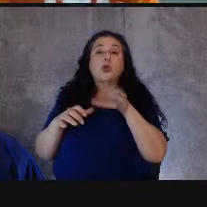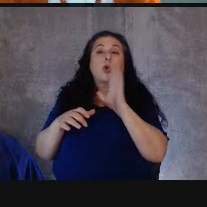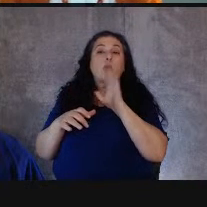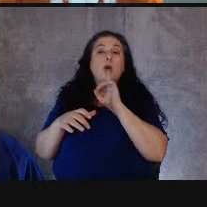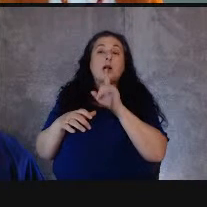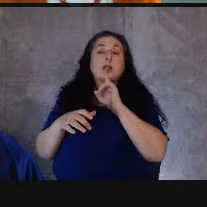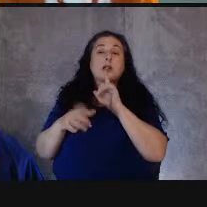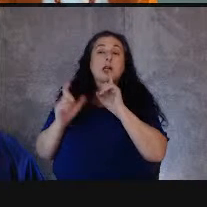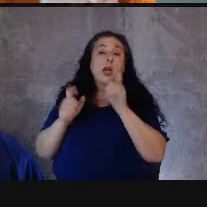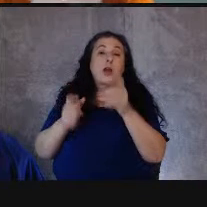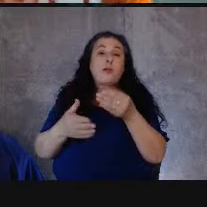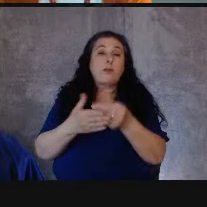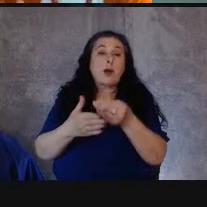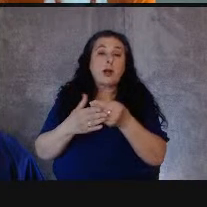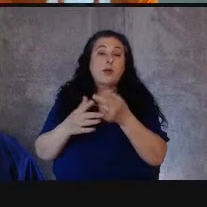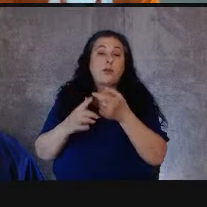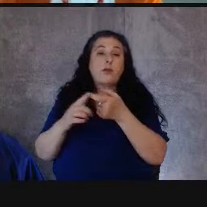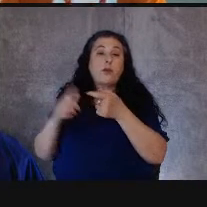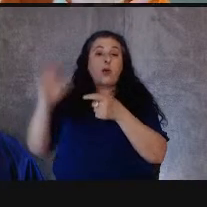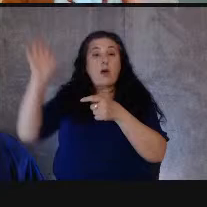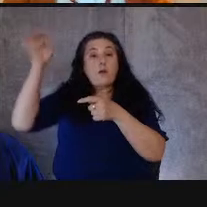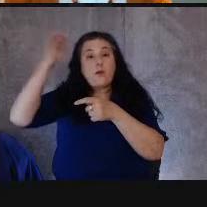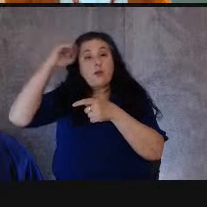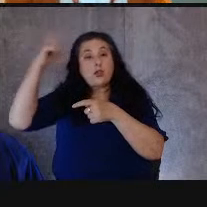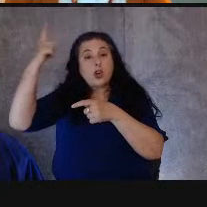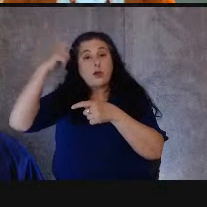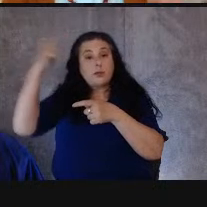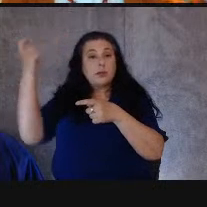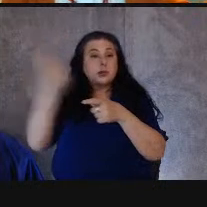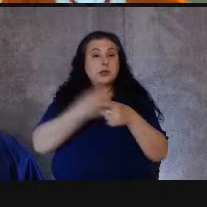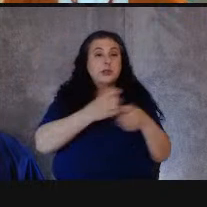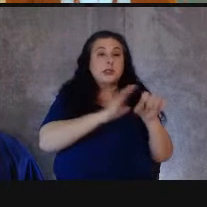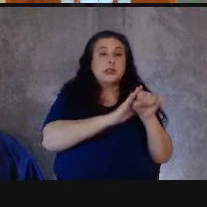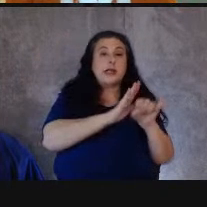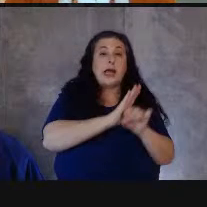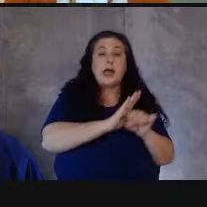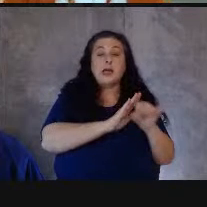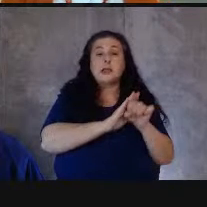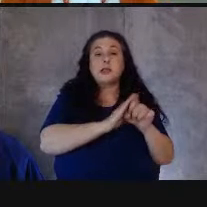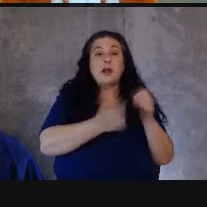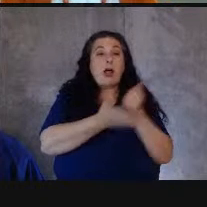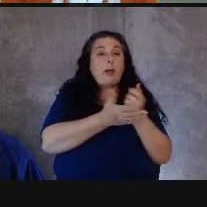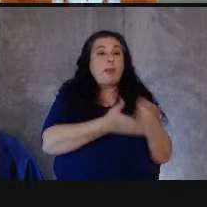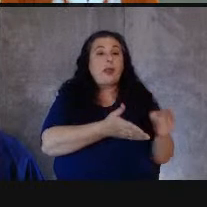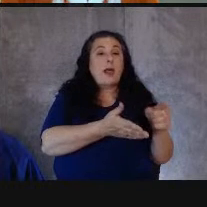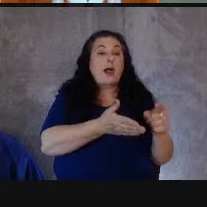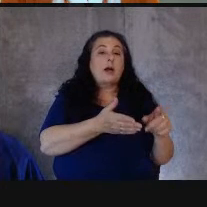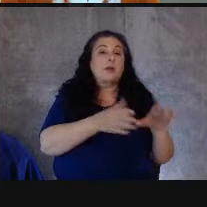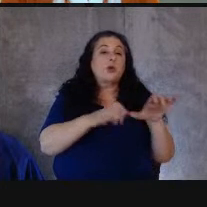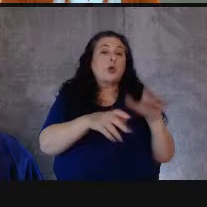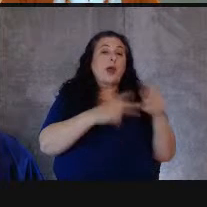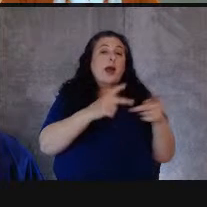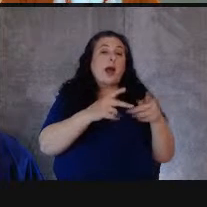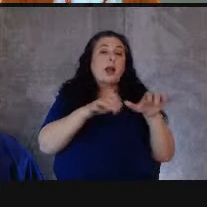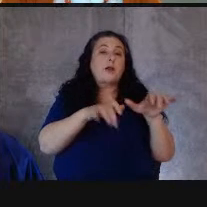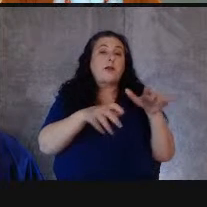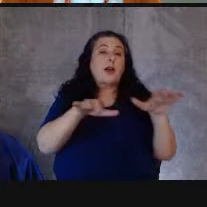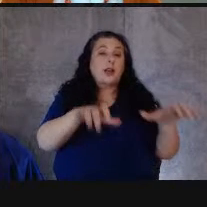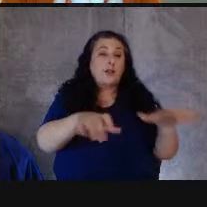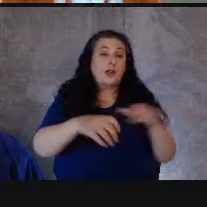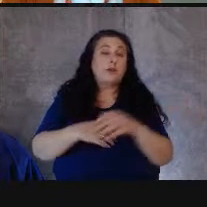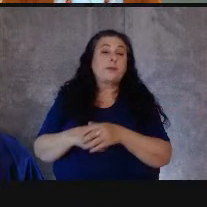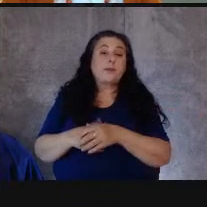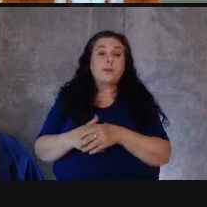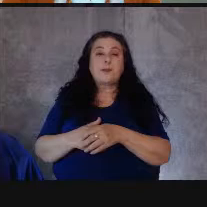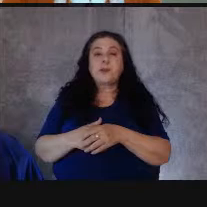actually give money from the federal government to states to help them support these kinds of activities.